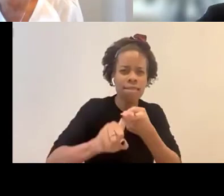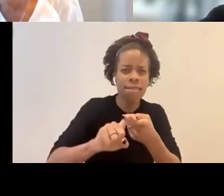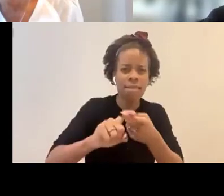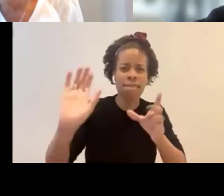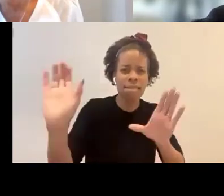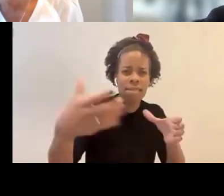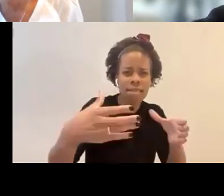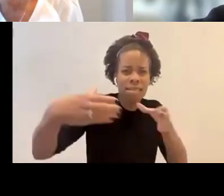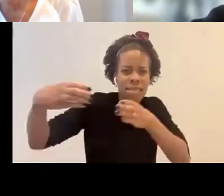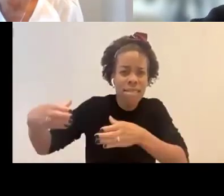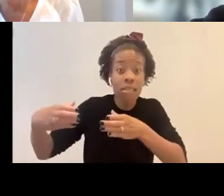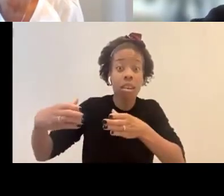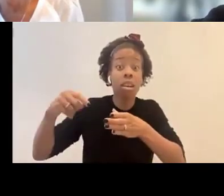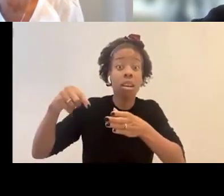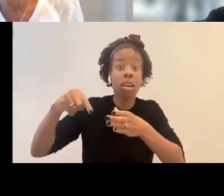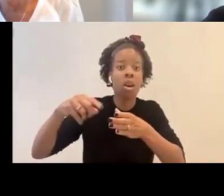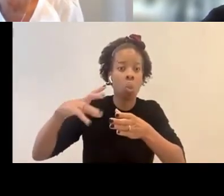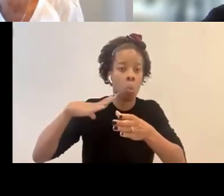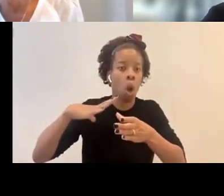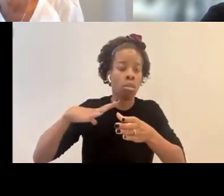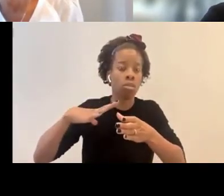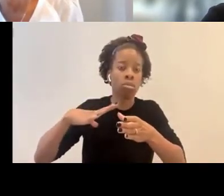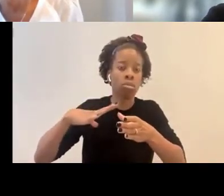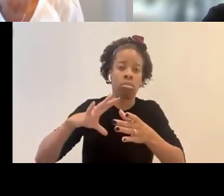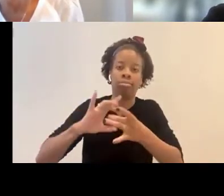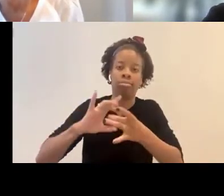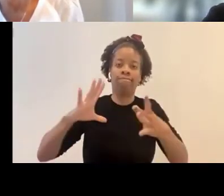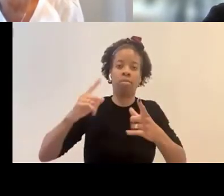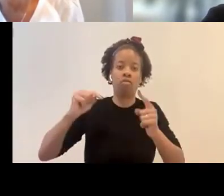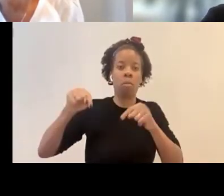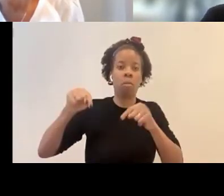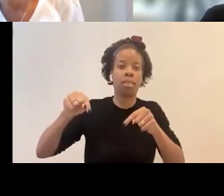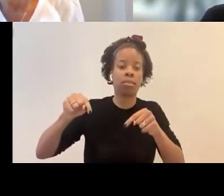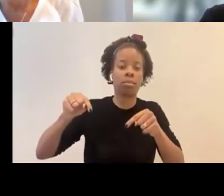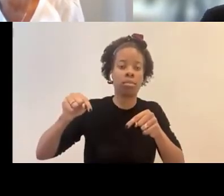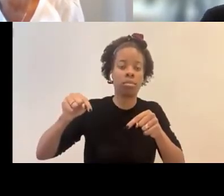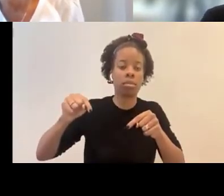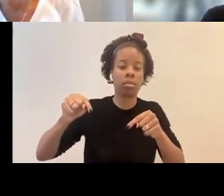we talk about the depth with which